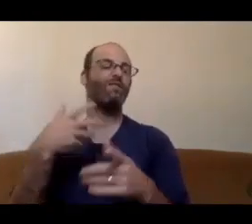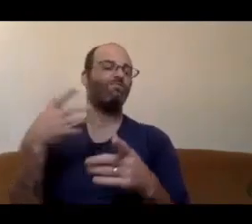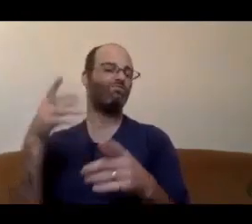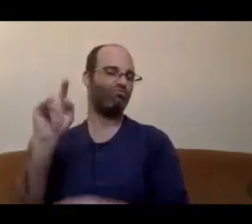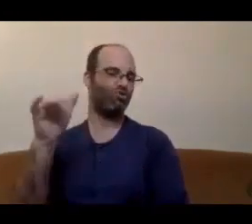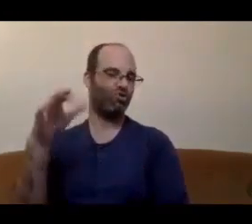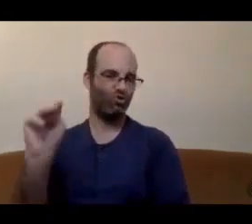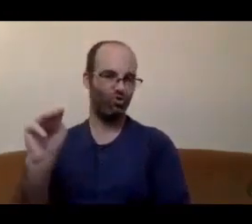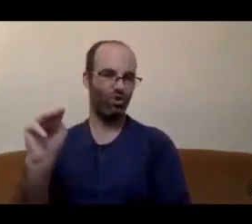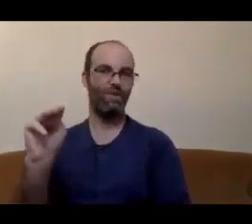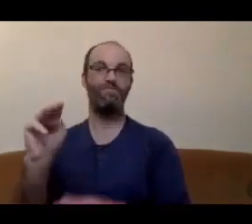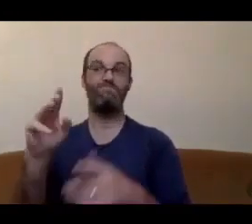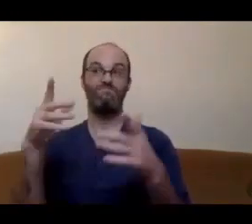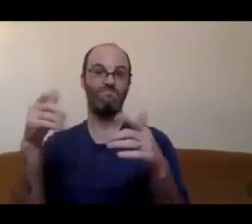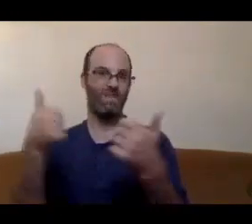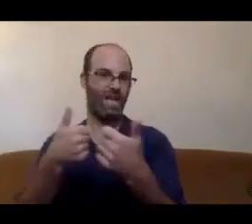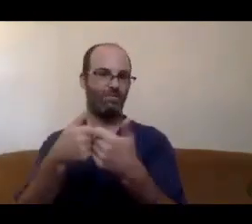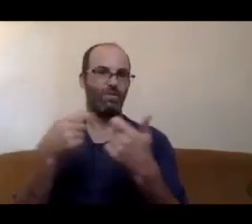blind or visually impaired.